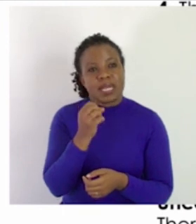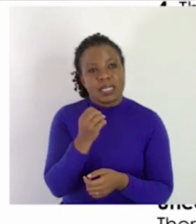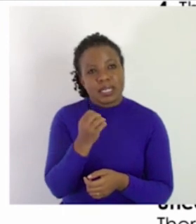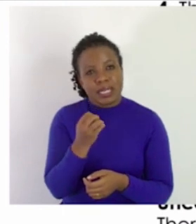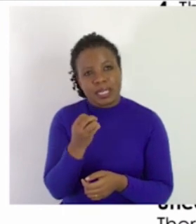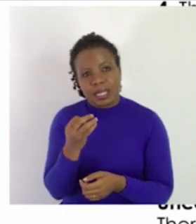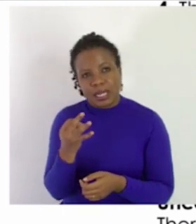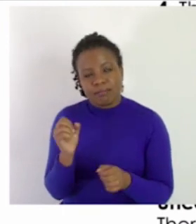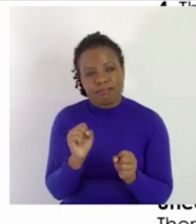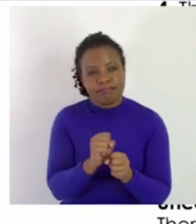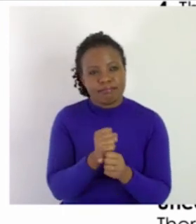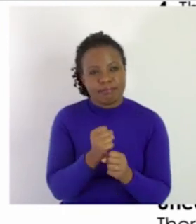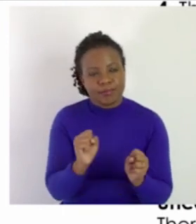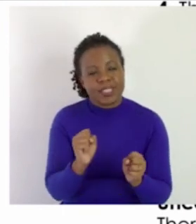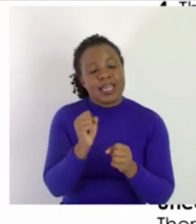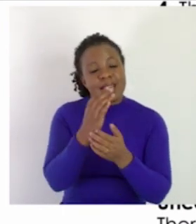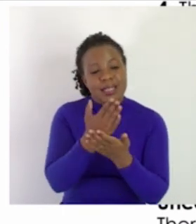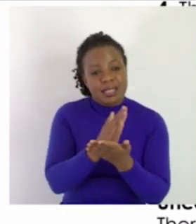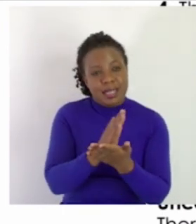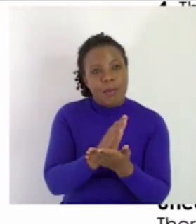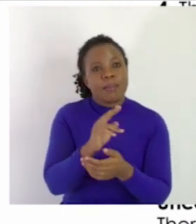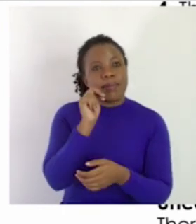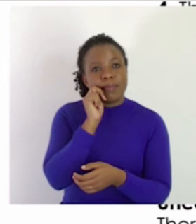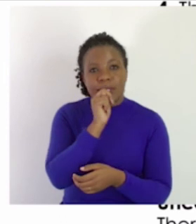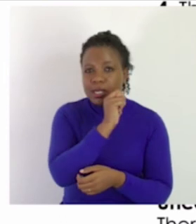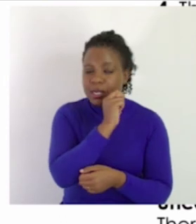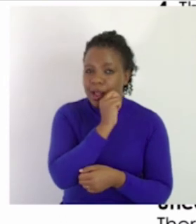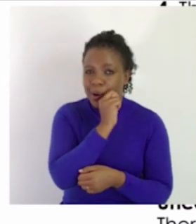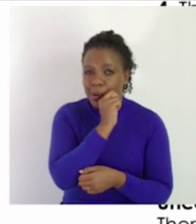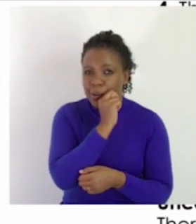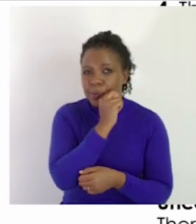You simply say there are some nouns which are called